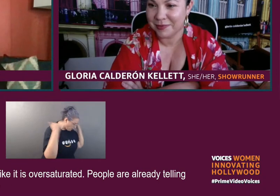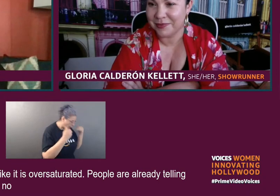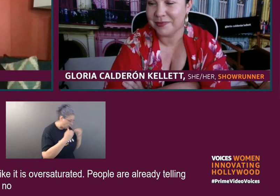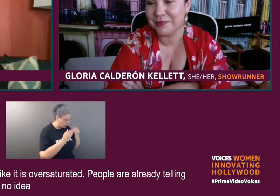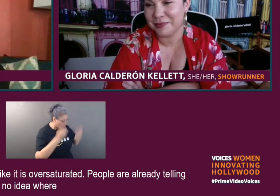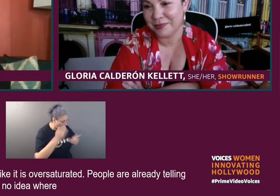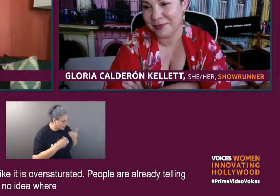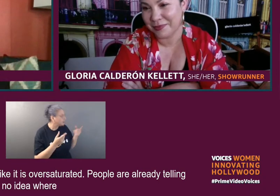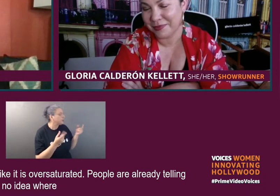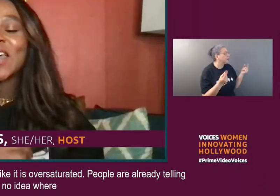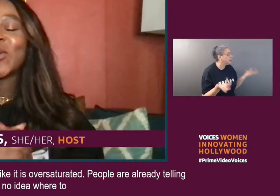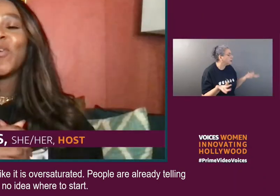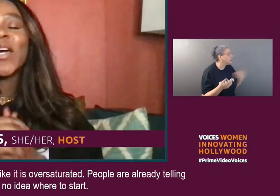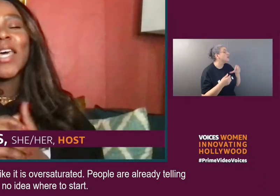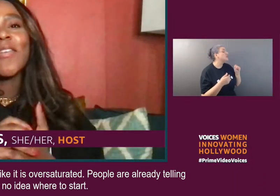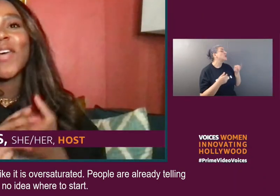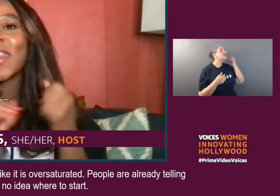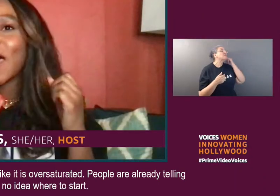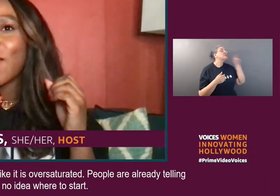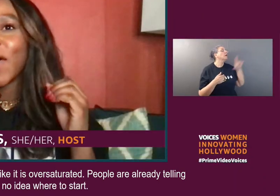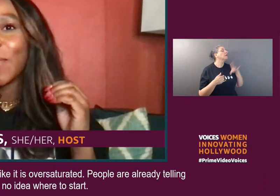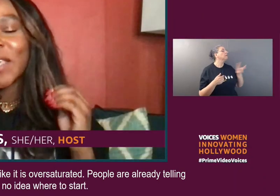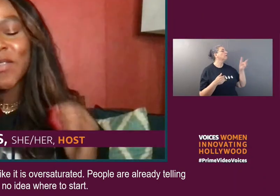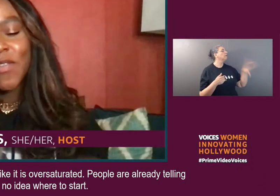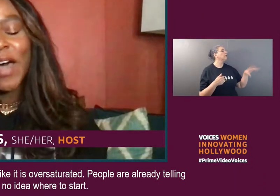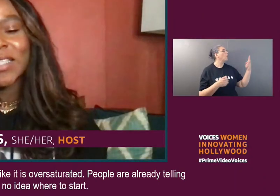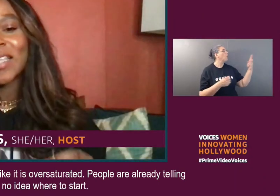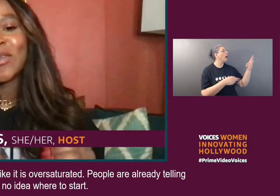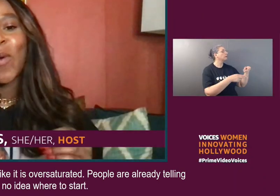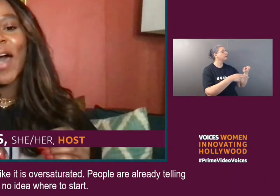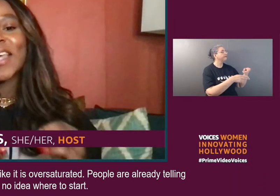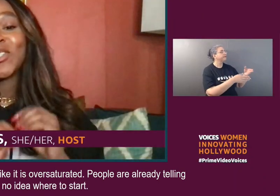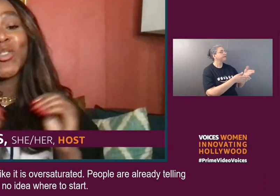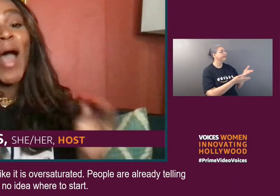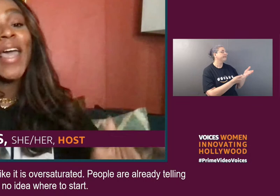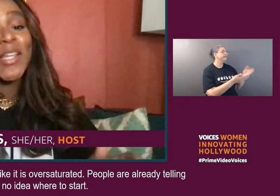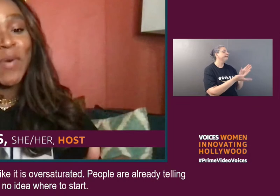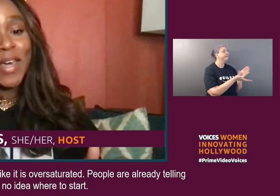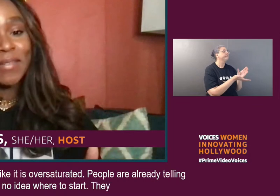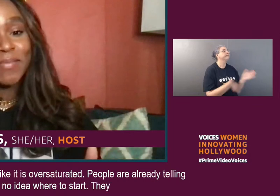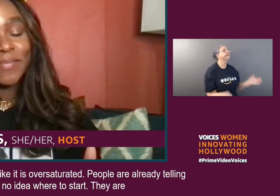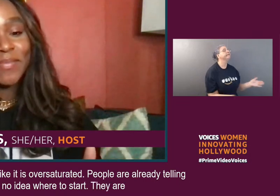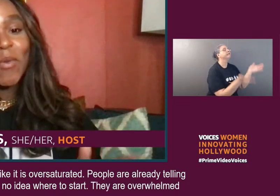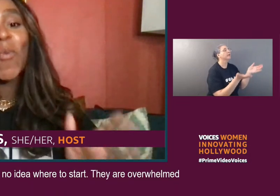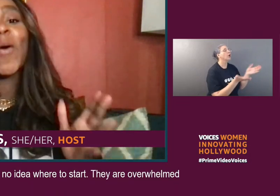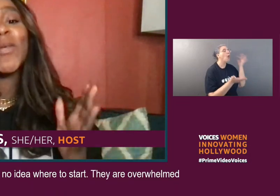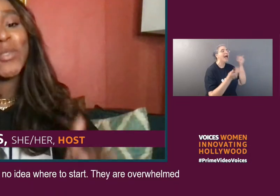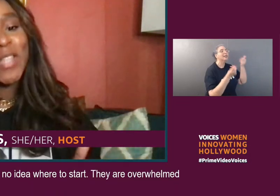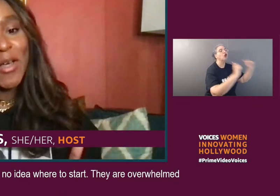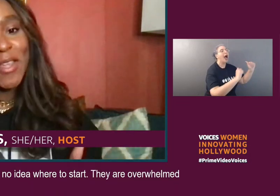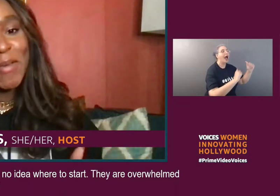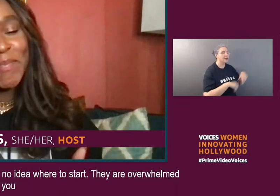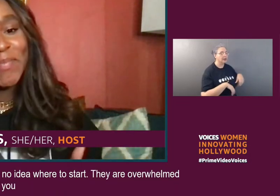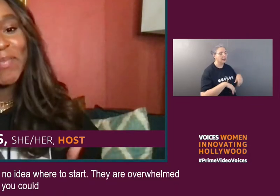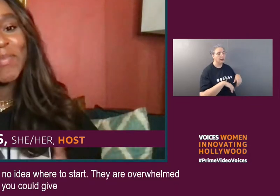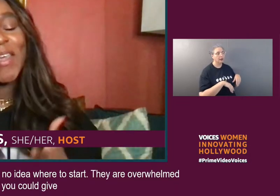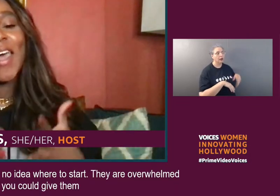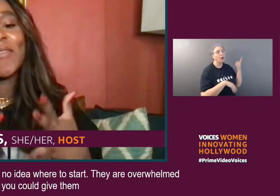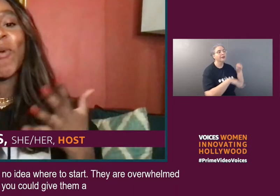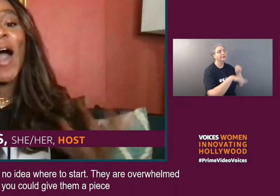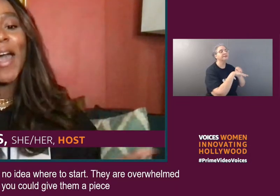They're overwhelmed with the process. So if you could give them a piece of advice as to why they should try anyway, what would you tell